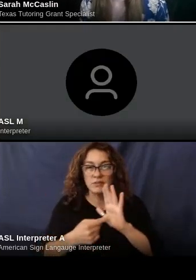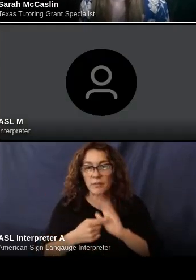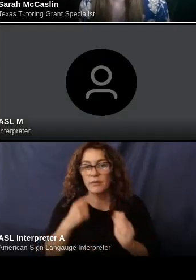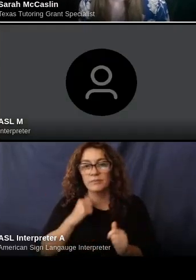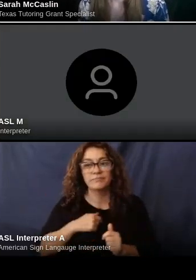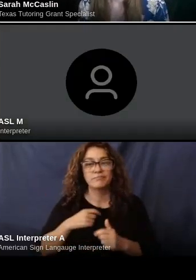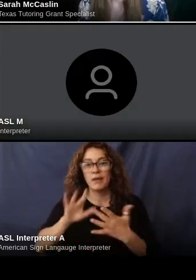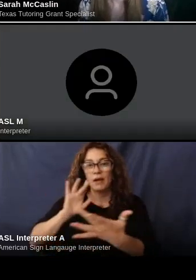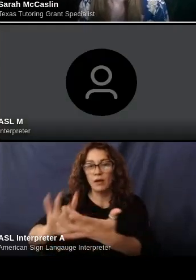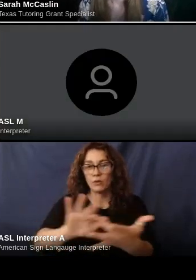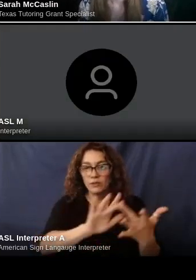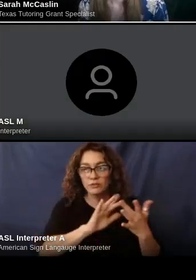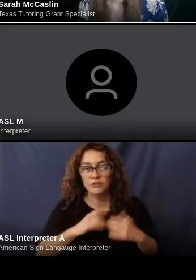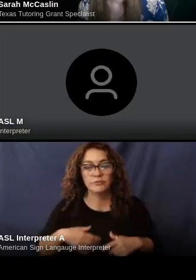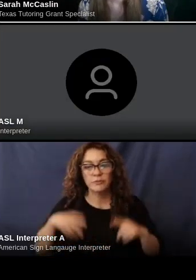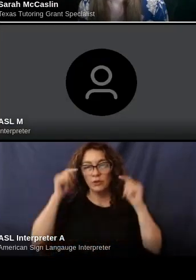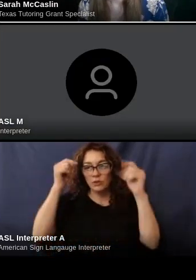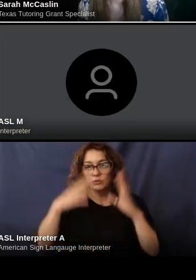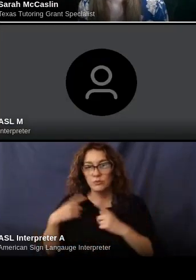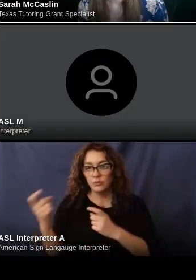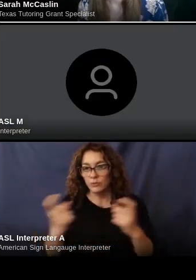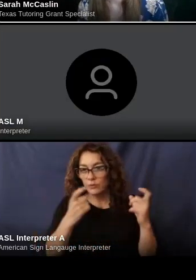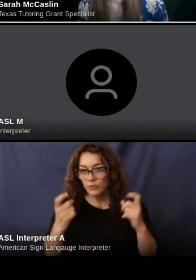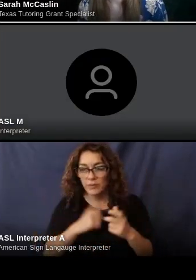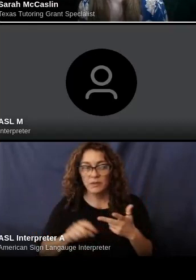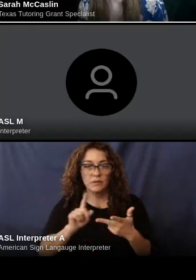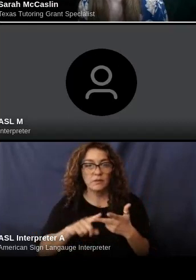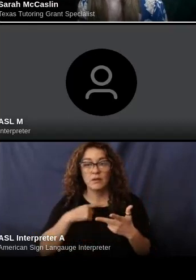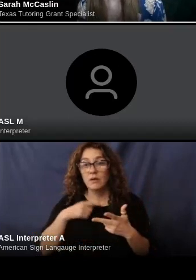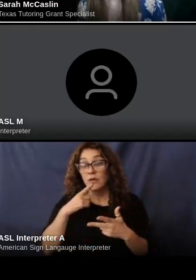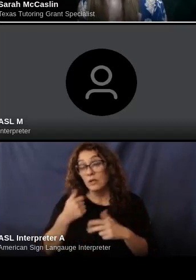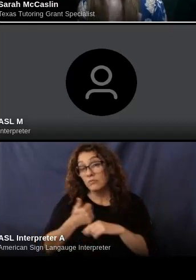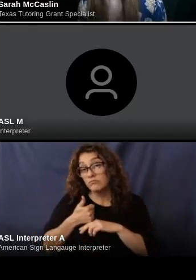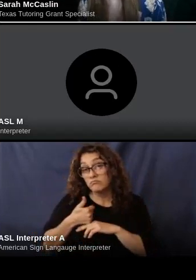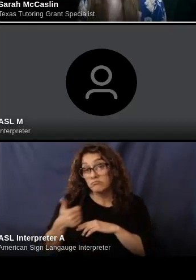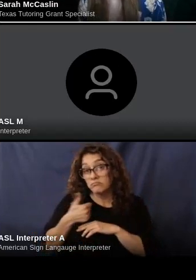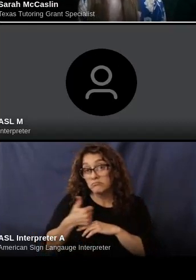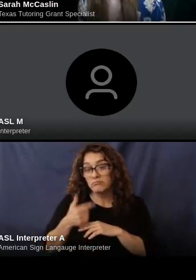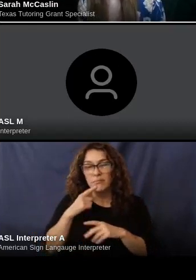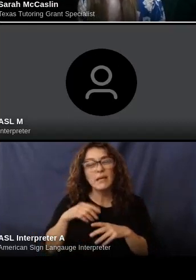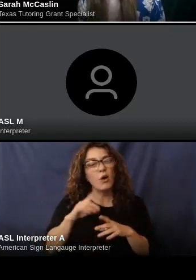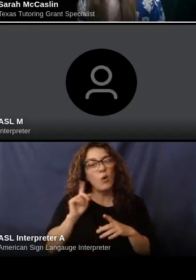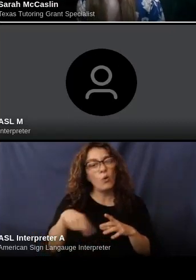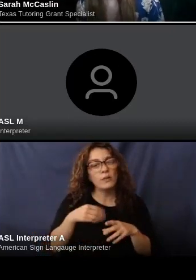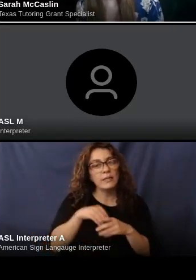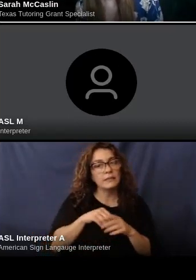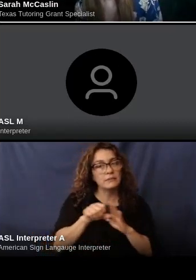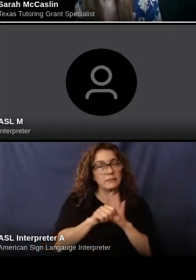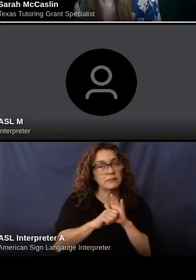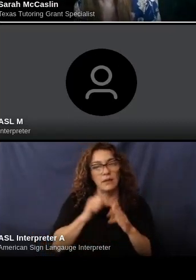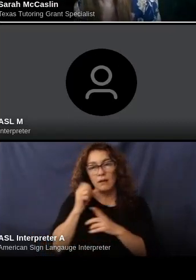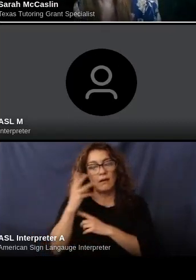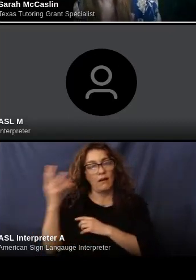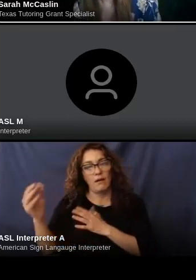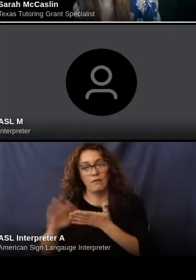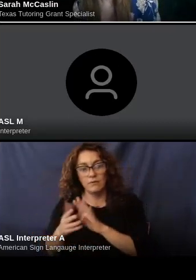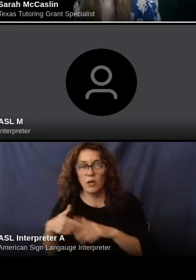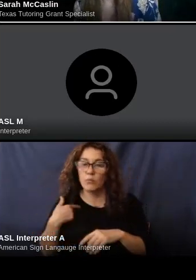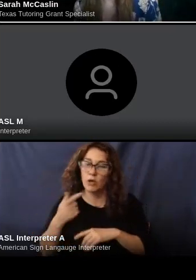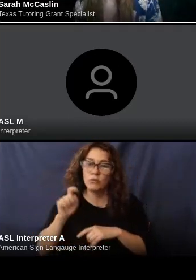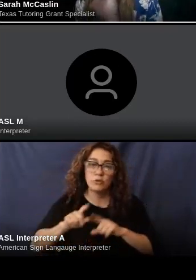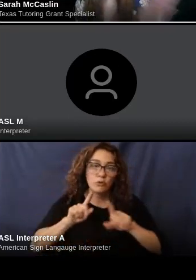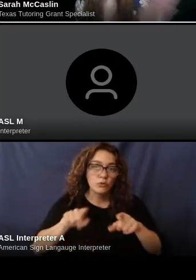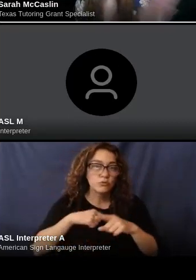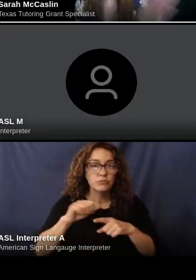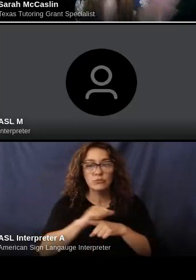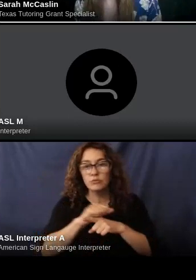recruitment. If you've got in-state travel for your employees as it relates to grant objectives, different trainings that you're sending them